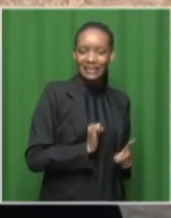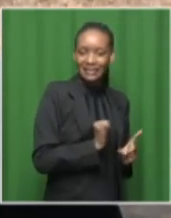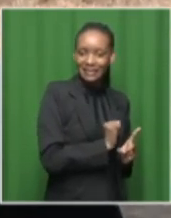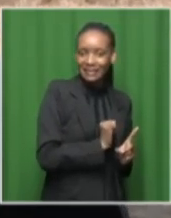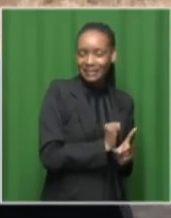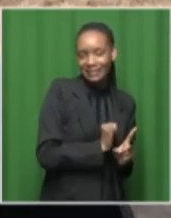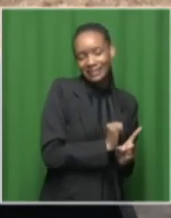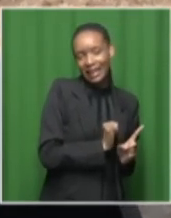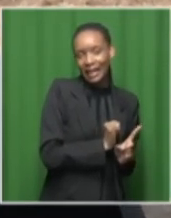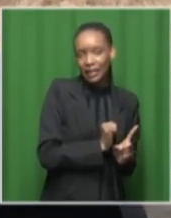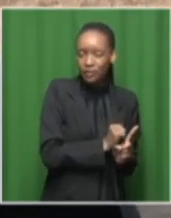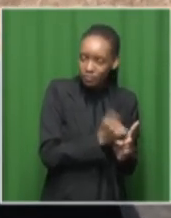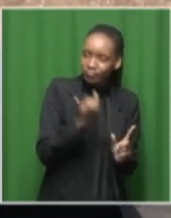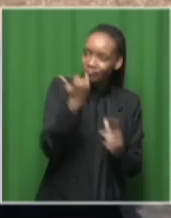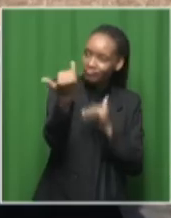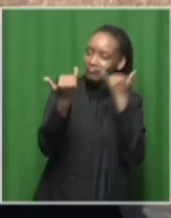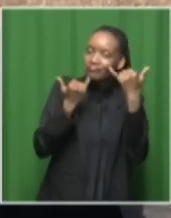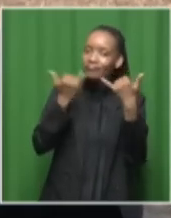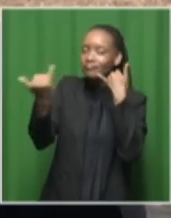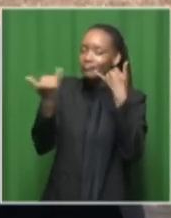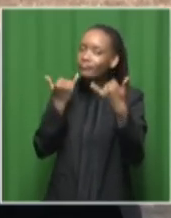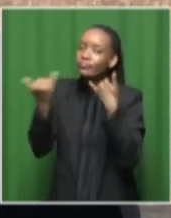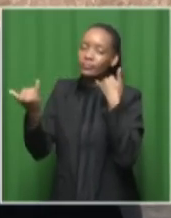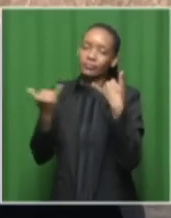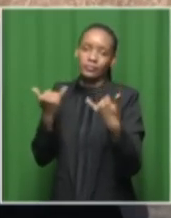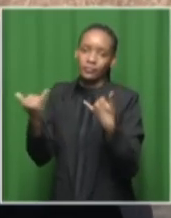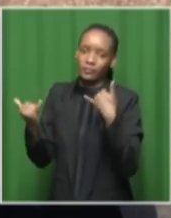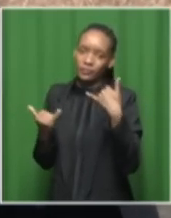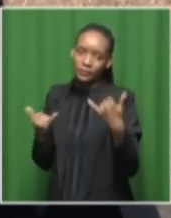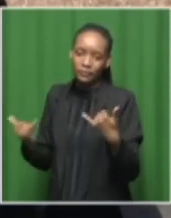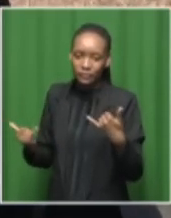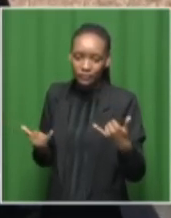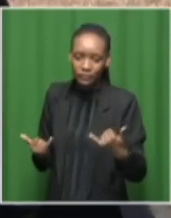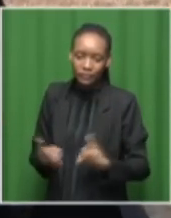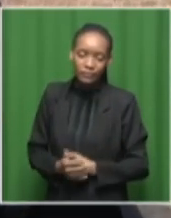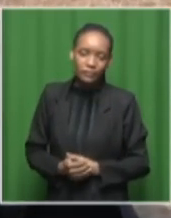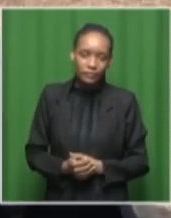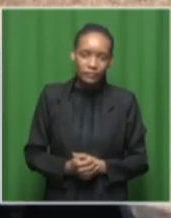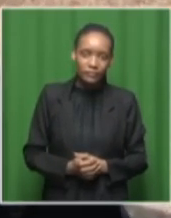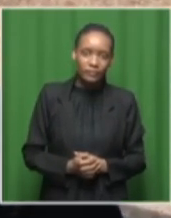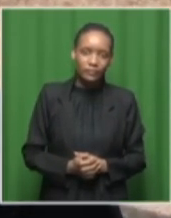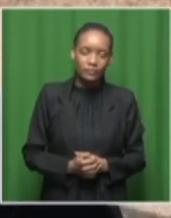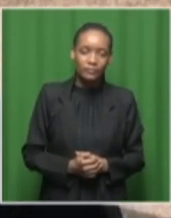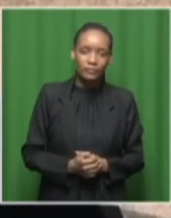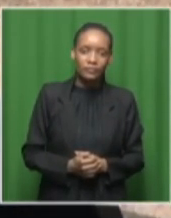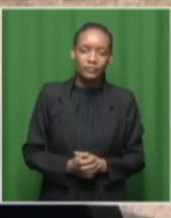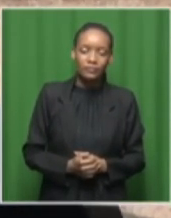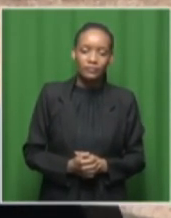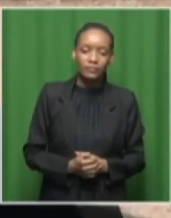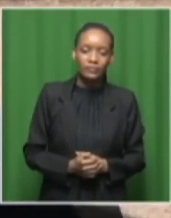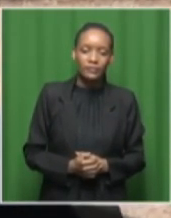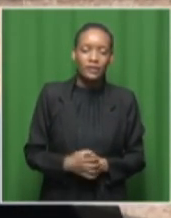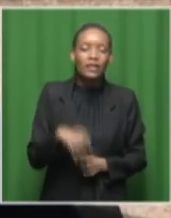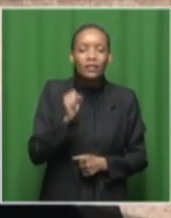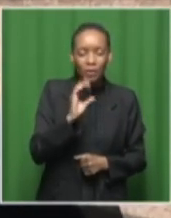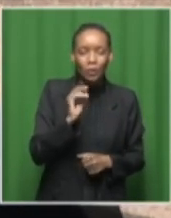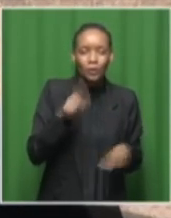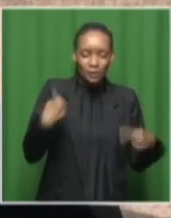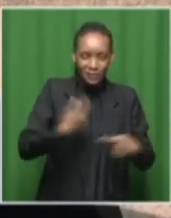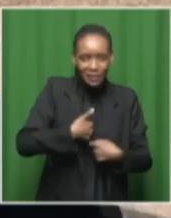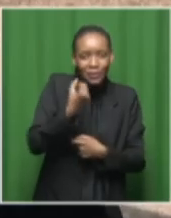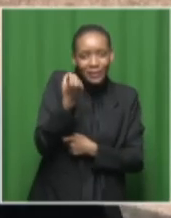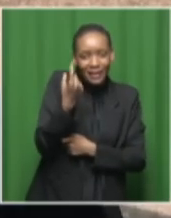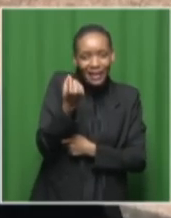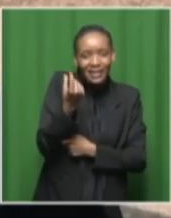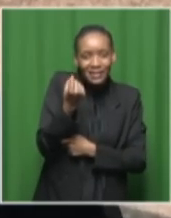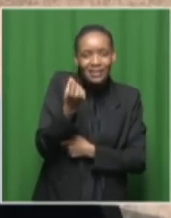the now late IFP founding father, and so we do understand that it is going